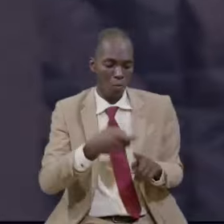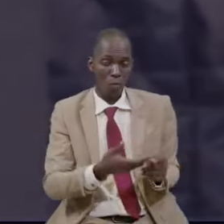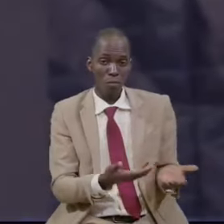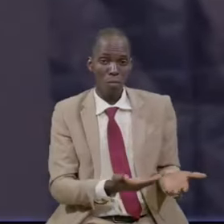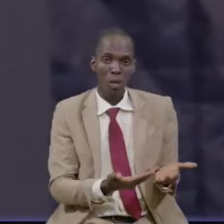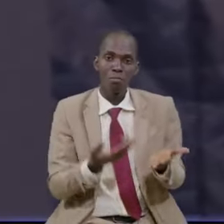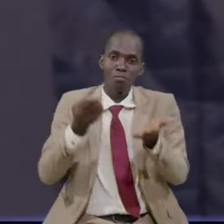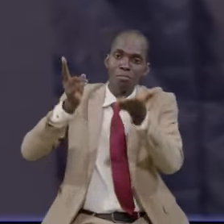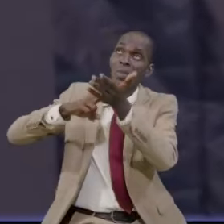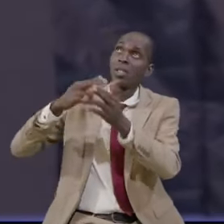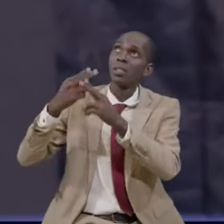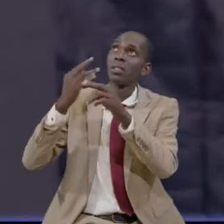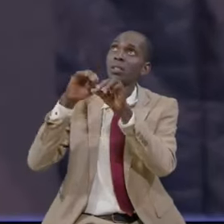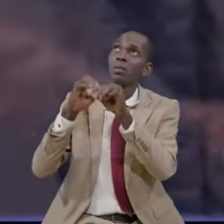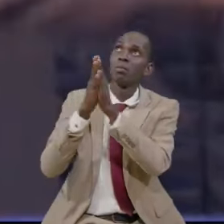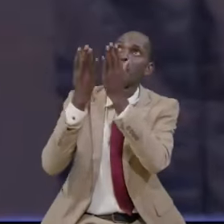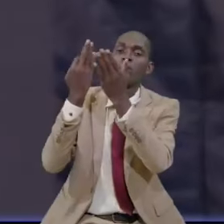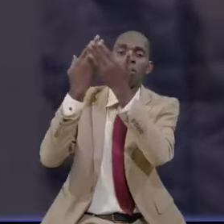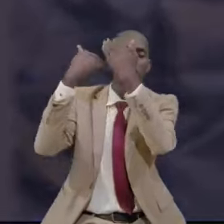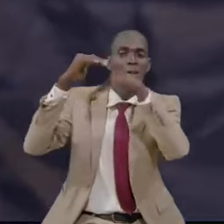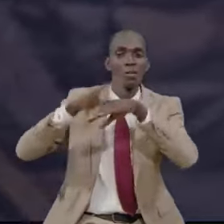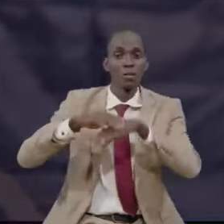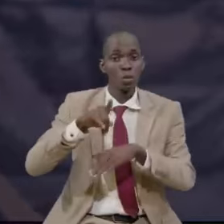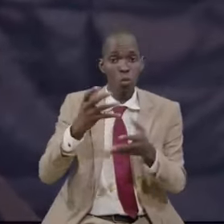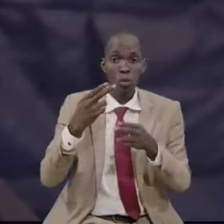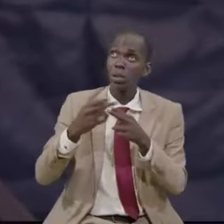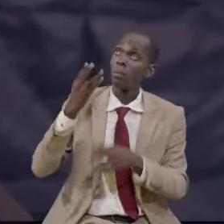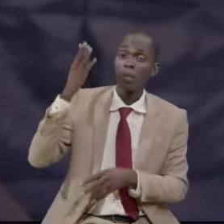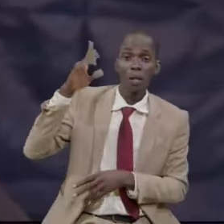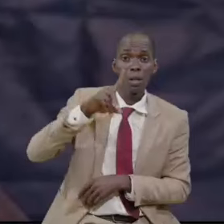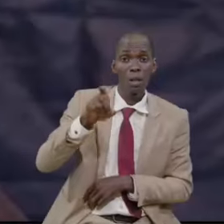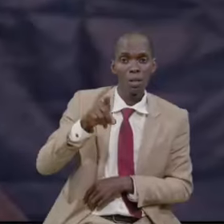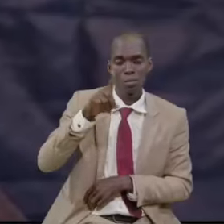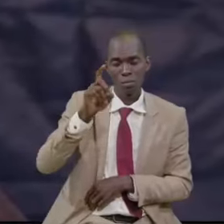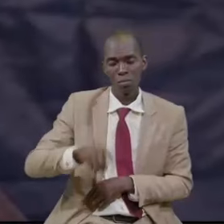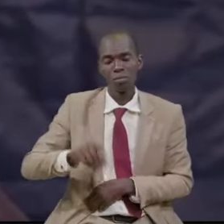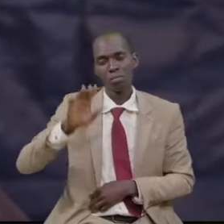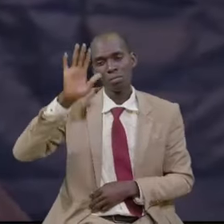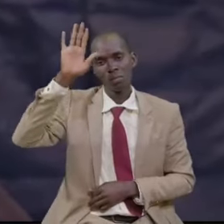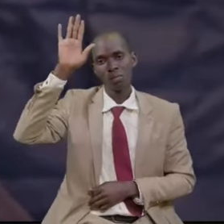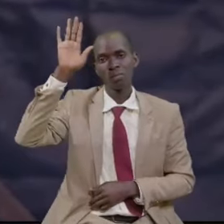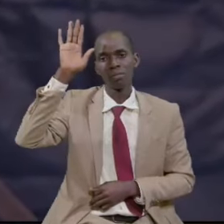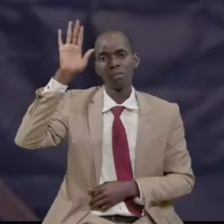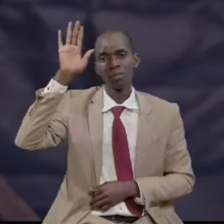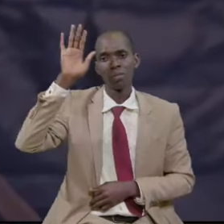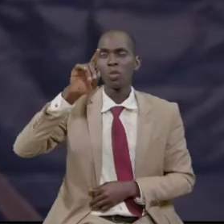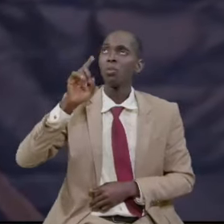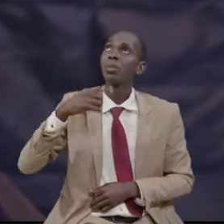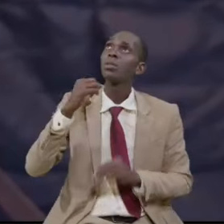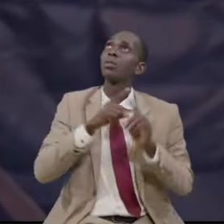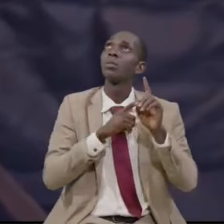life. You want it? You raise up your hand. You say, Lord, I turn